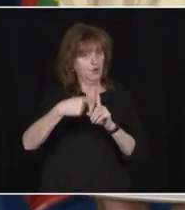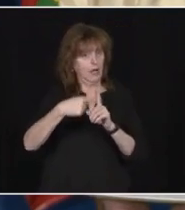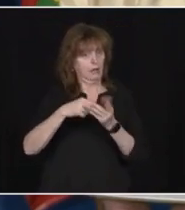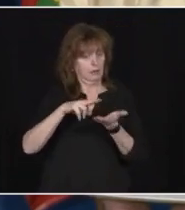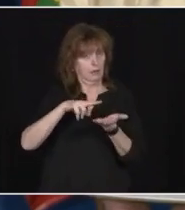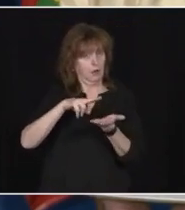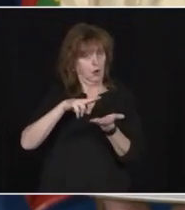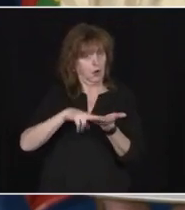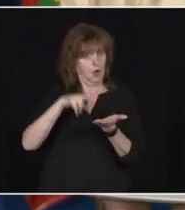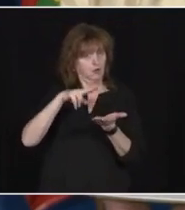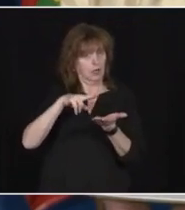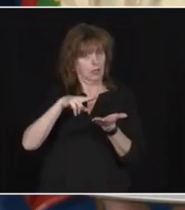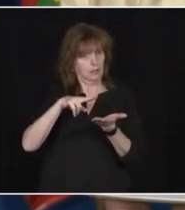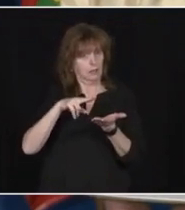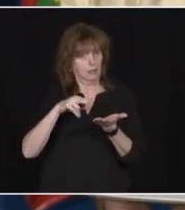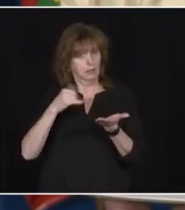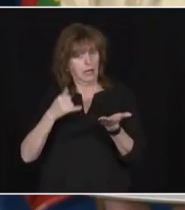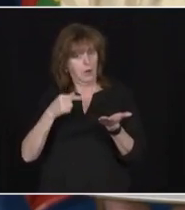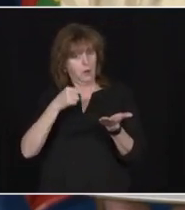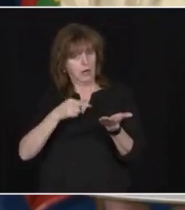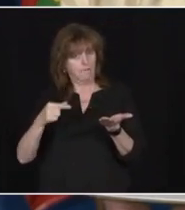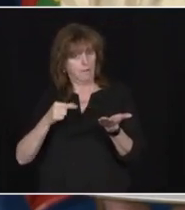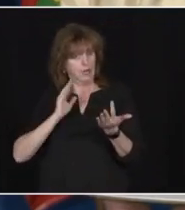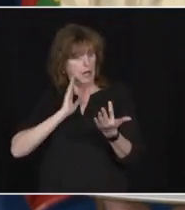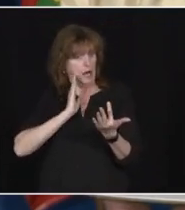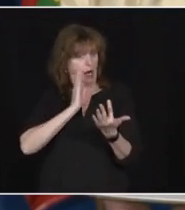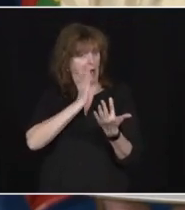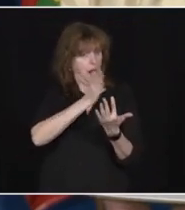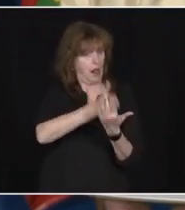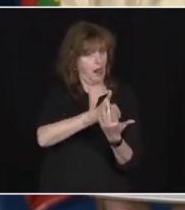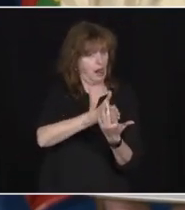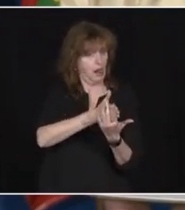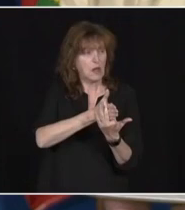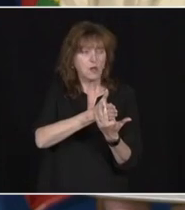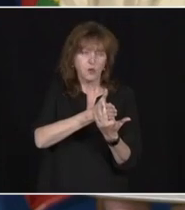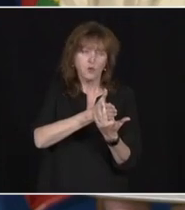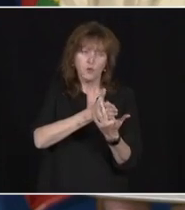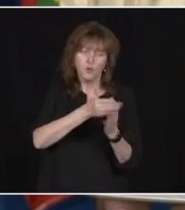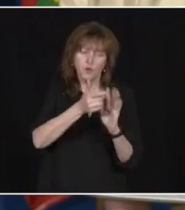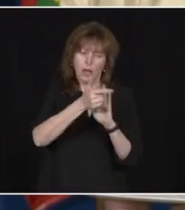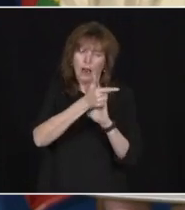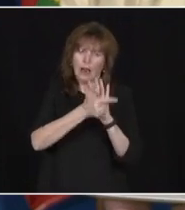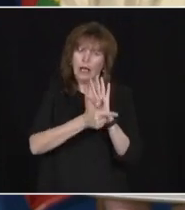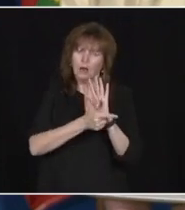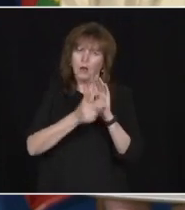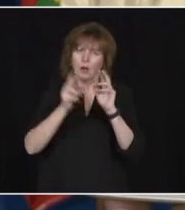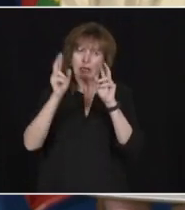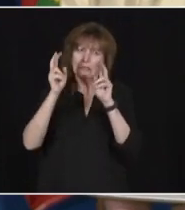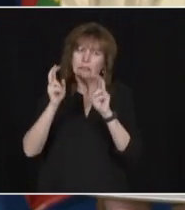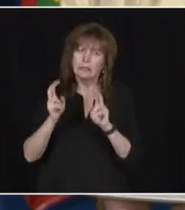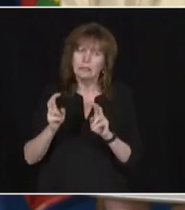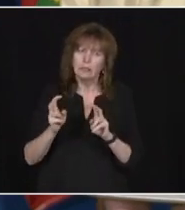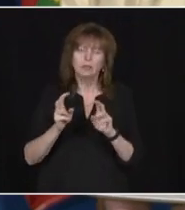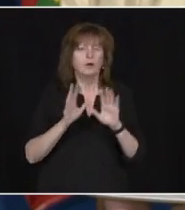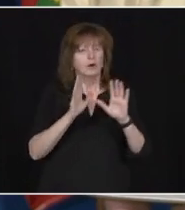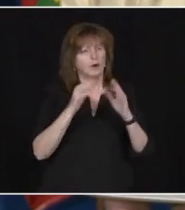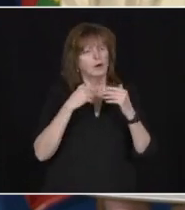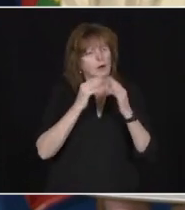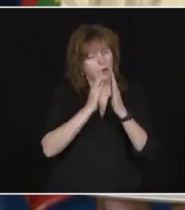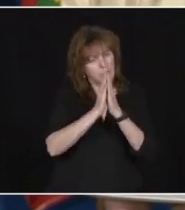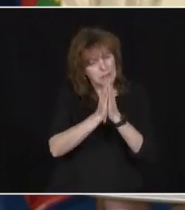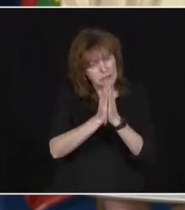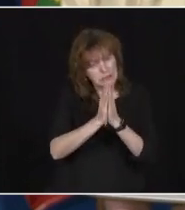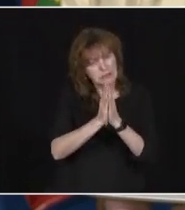there, there's a lot of legal issues we'll deal with as well. What I'm asking, I'm pleading landlords, be